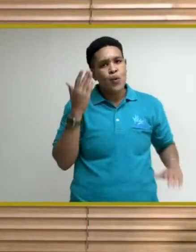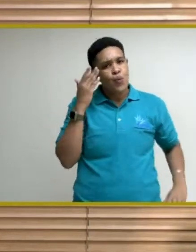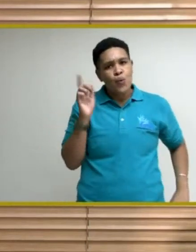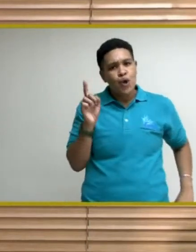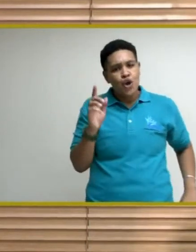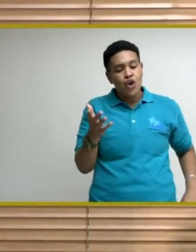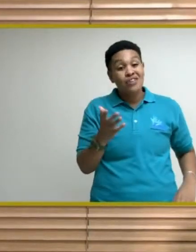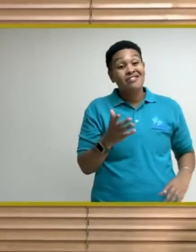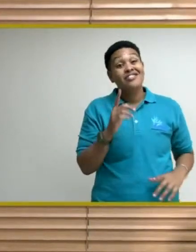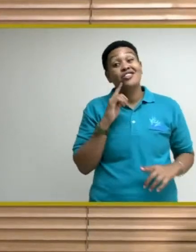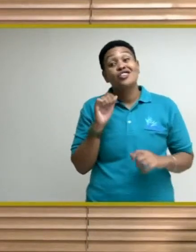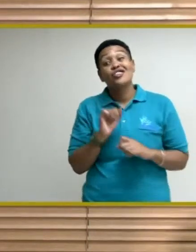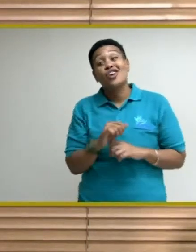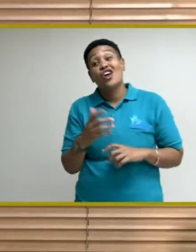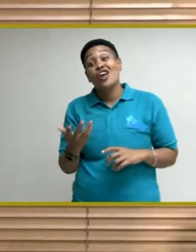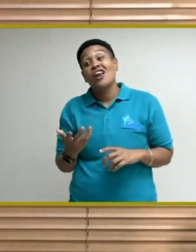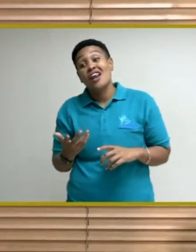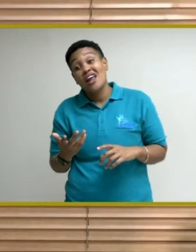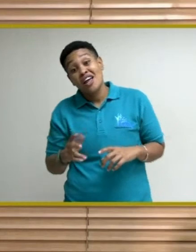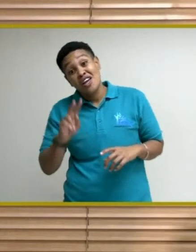And certainly a